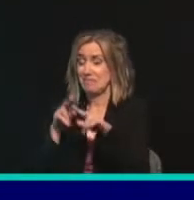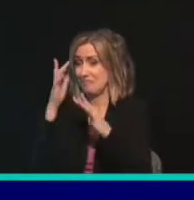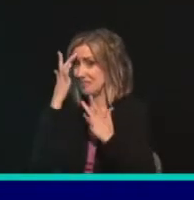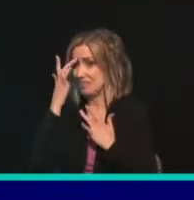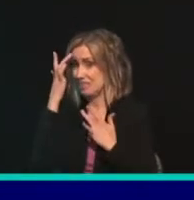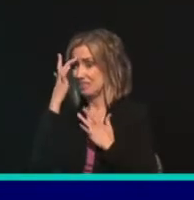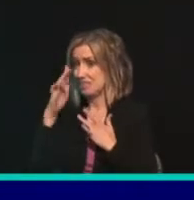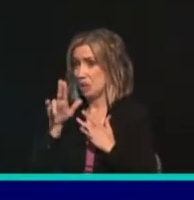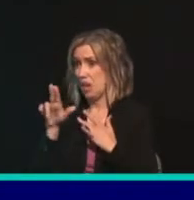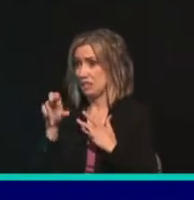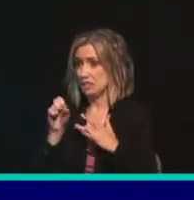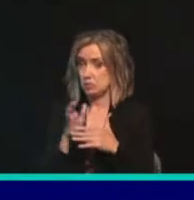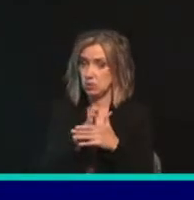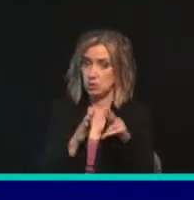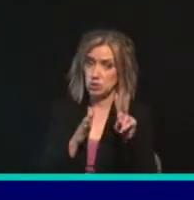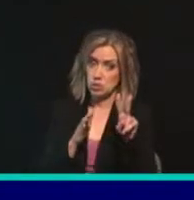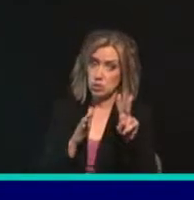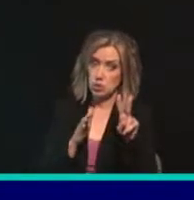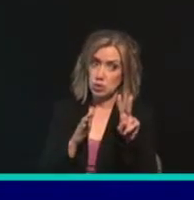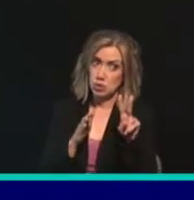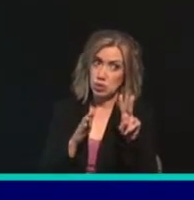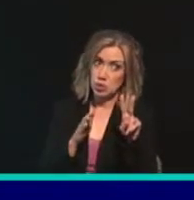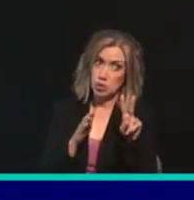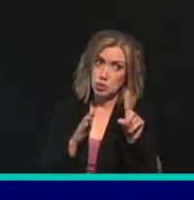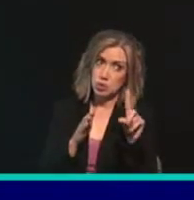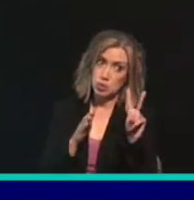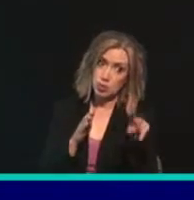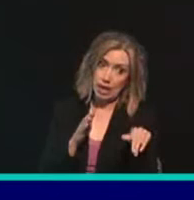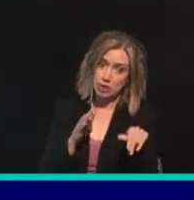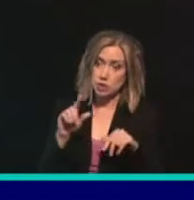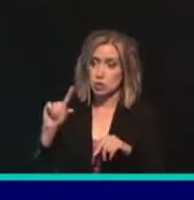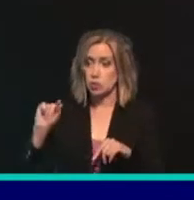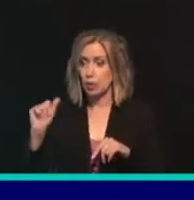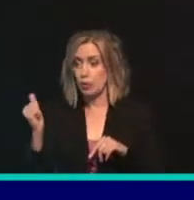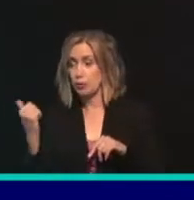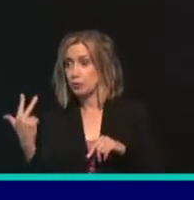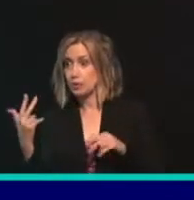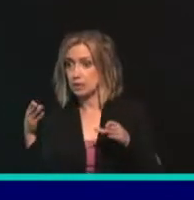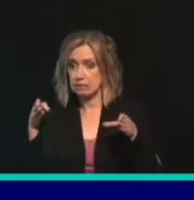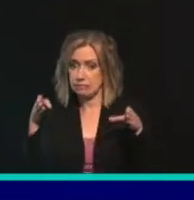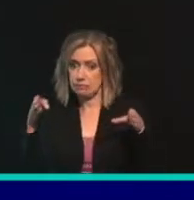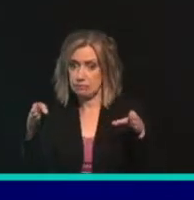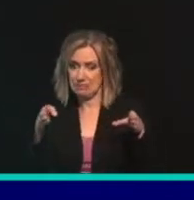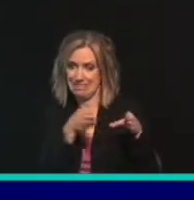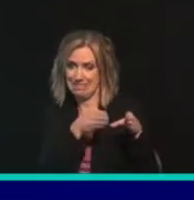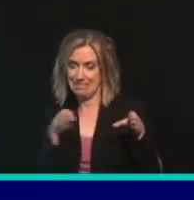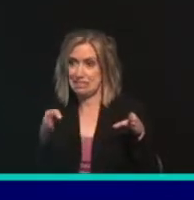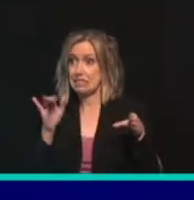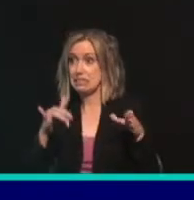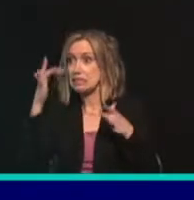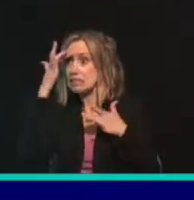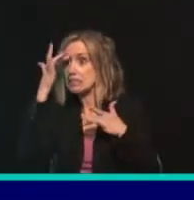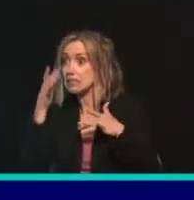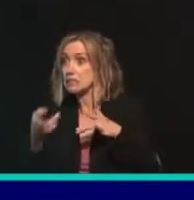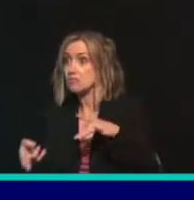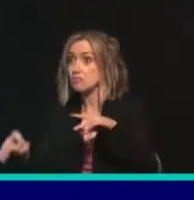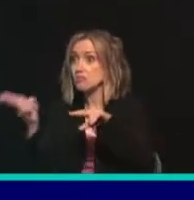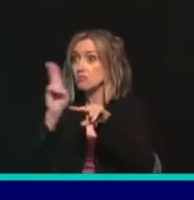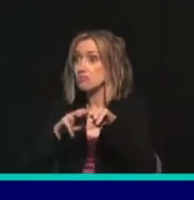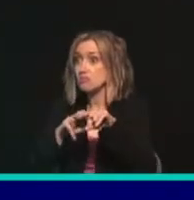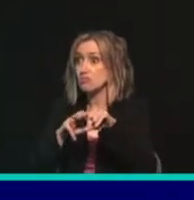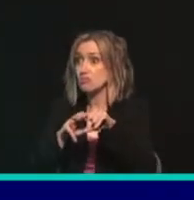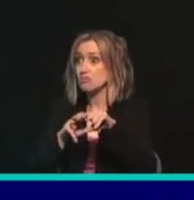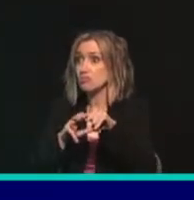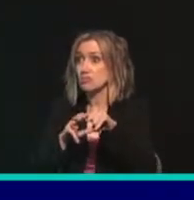States between 2000 and 2013. And during this same period of time, this disease has rose from being